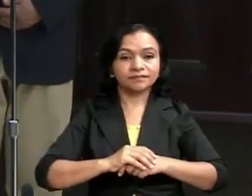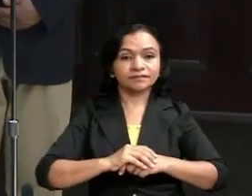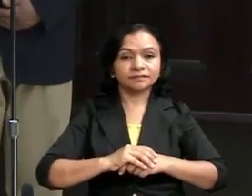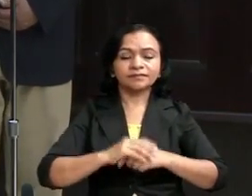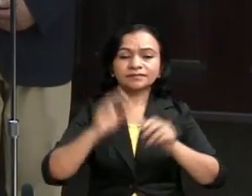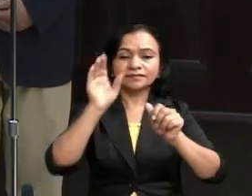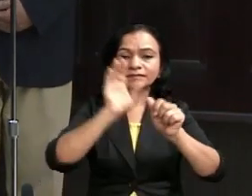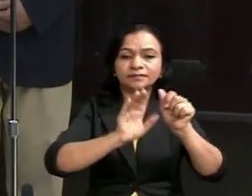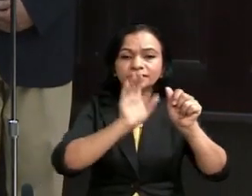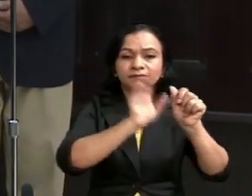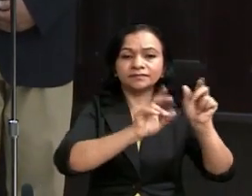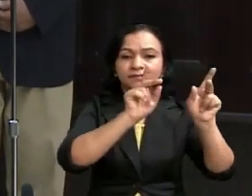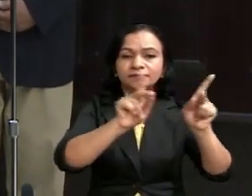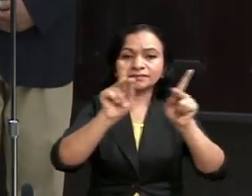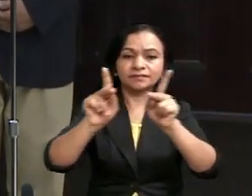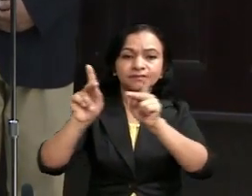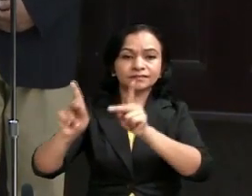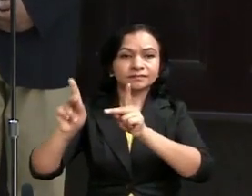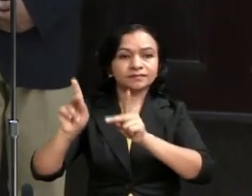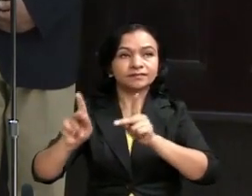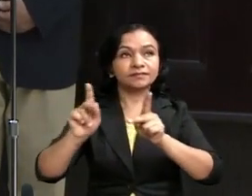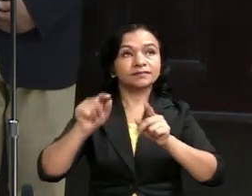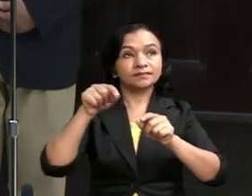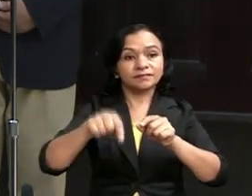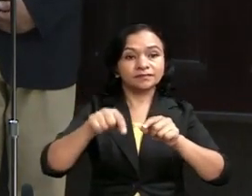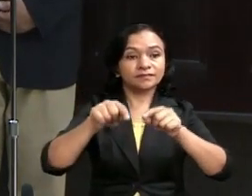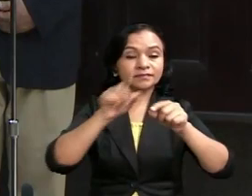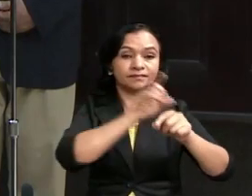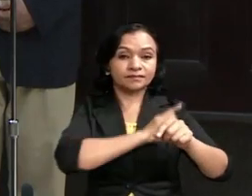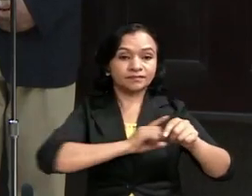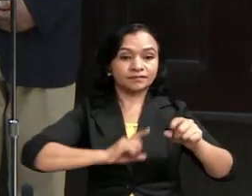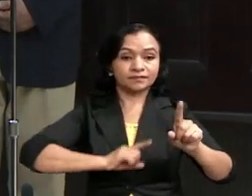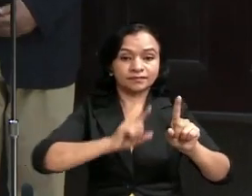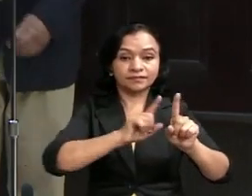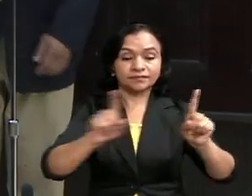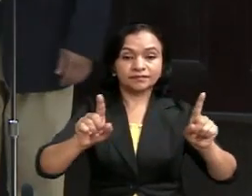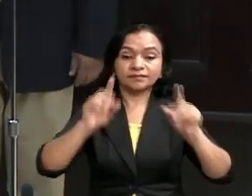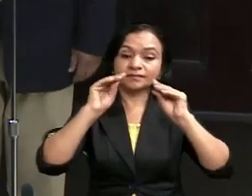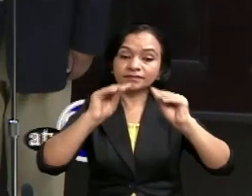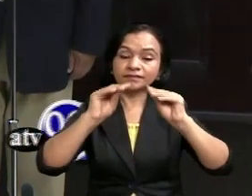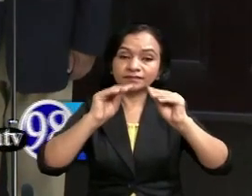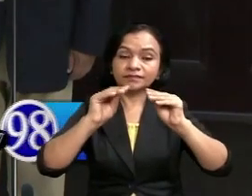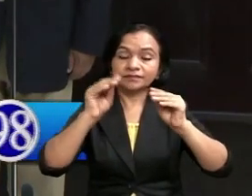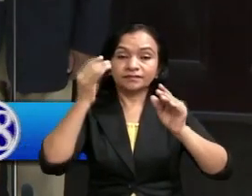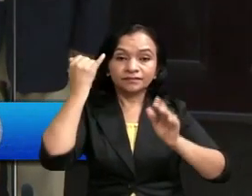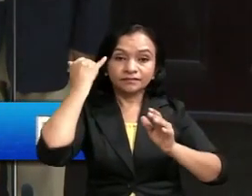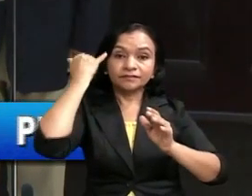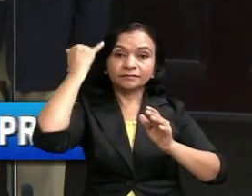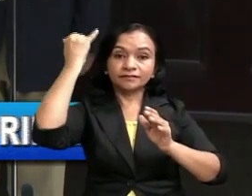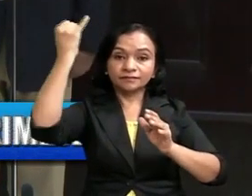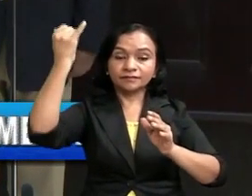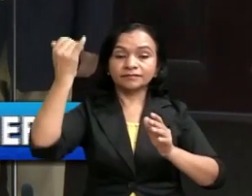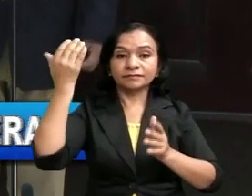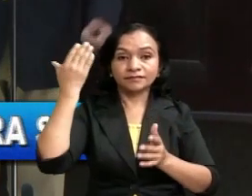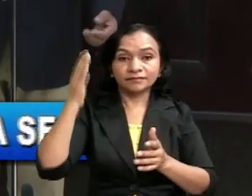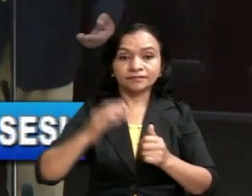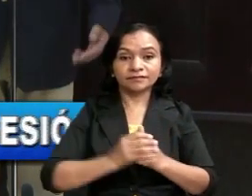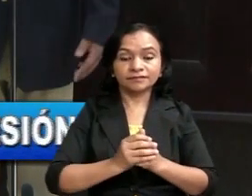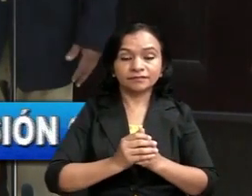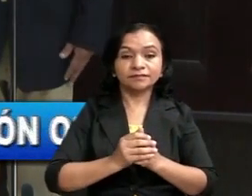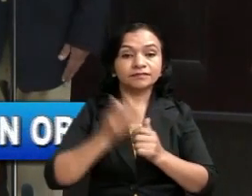a cada persona que has puesto en esta posición. Give them wisdom. Dales sabiduría. Give them discernment.